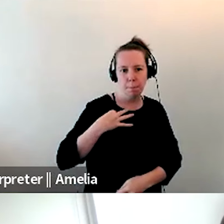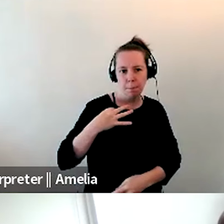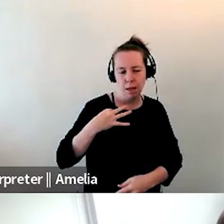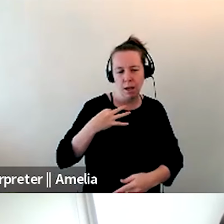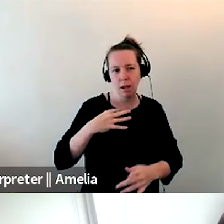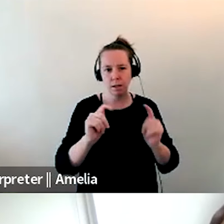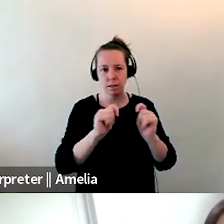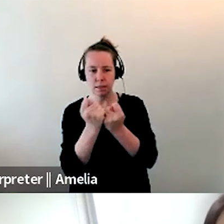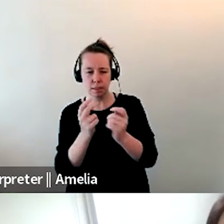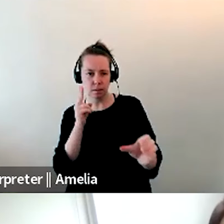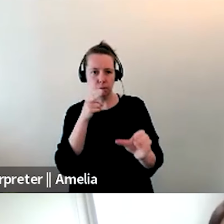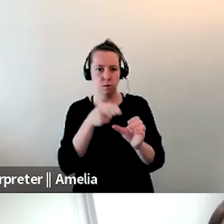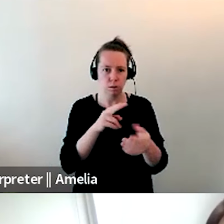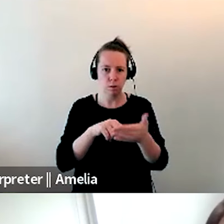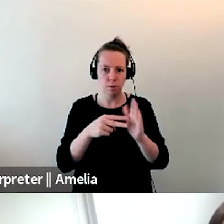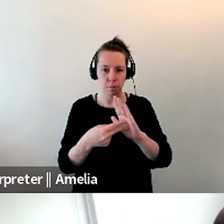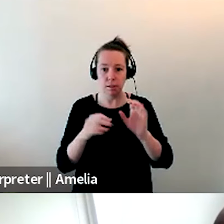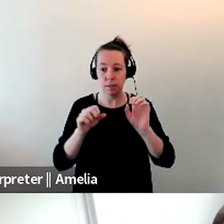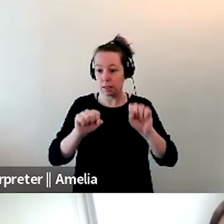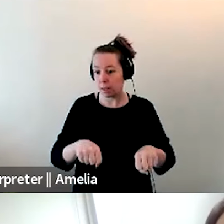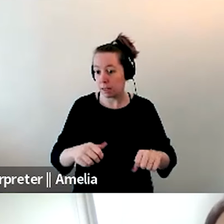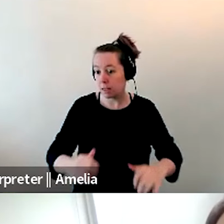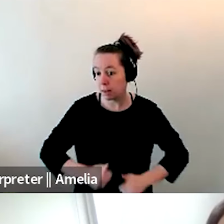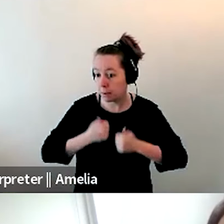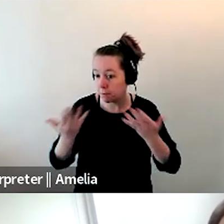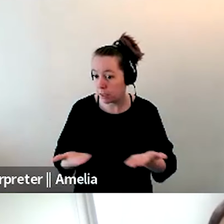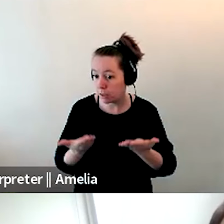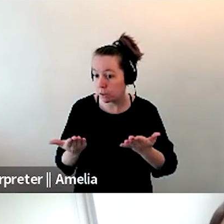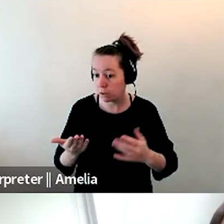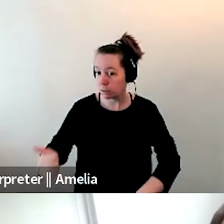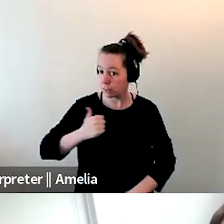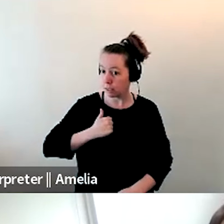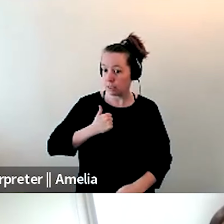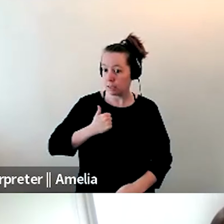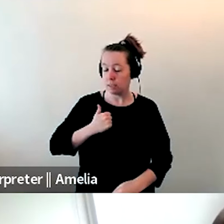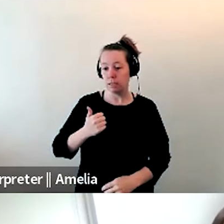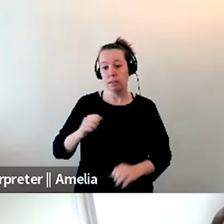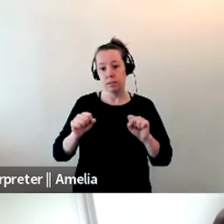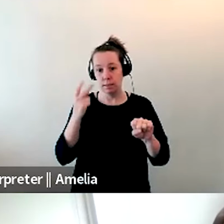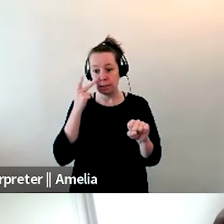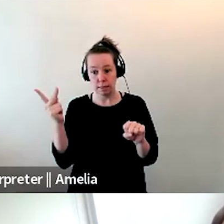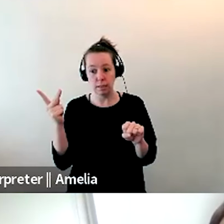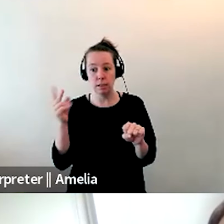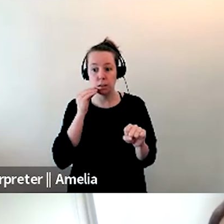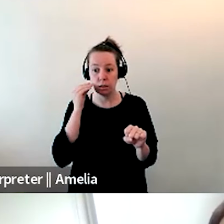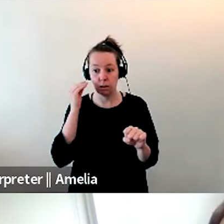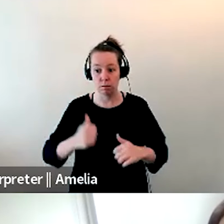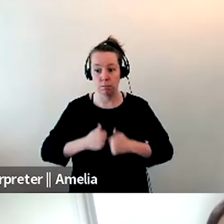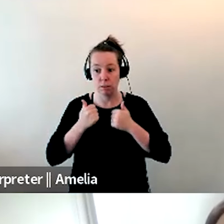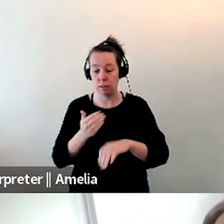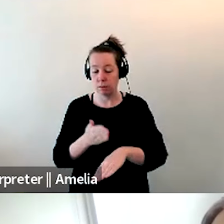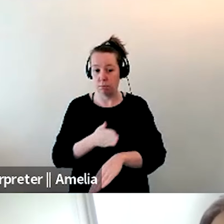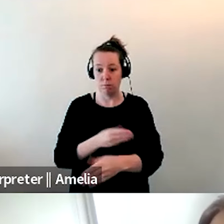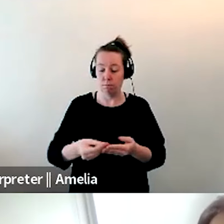really afford living in Canada, mostly now with the growing cost of life. So I think